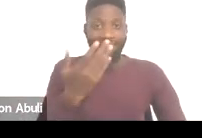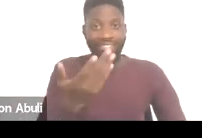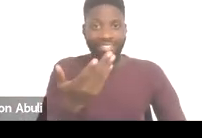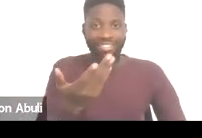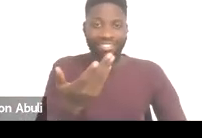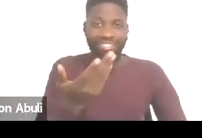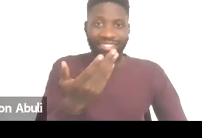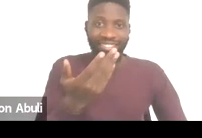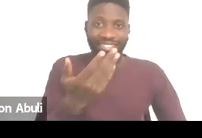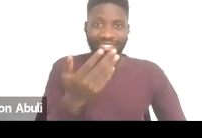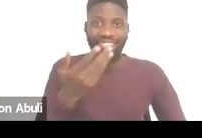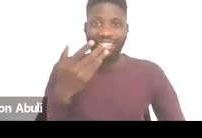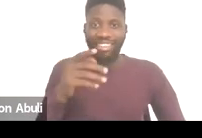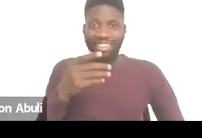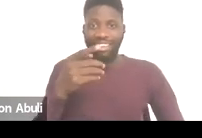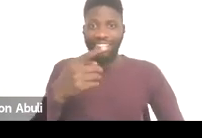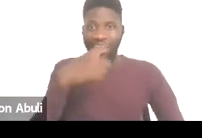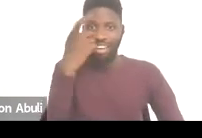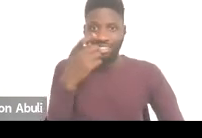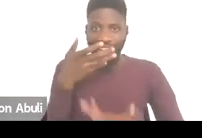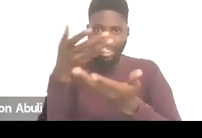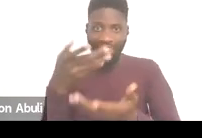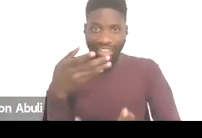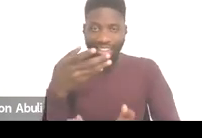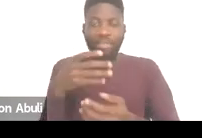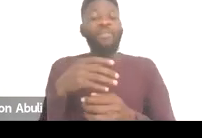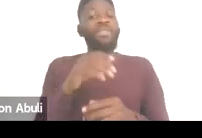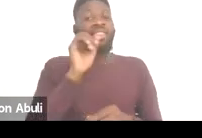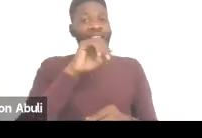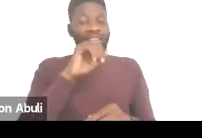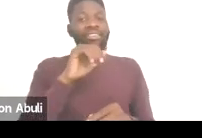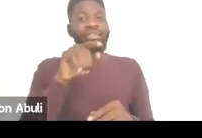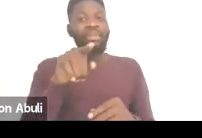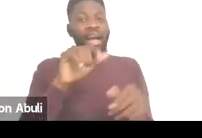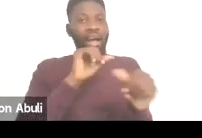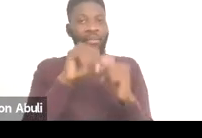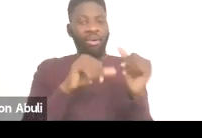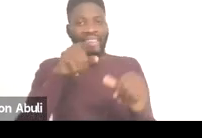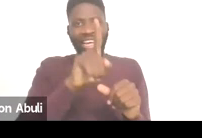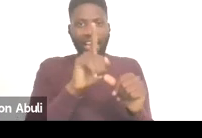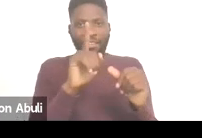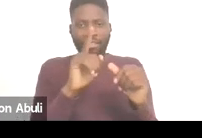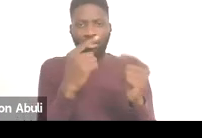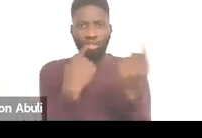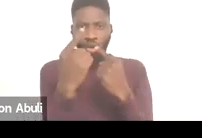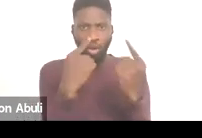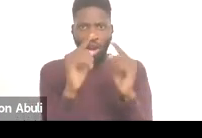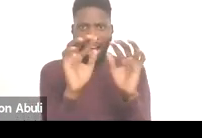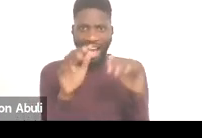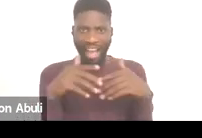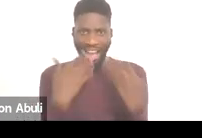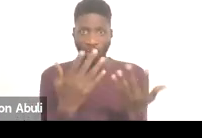Does that answer your question? Yeah, so it's really just about how you phrase what you're going to say, not what you say, but how you say